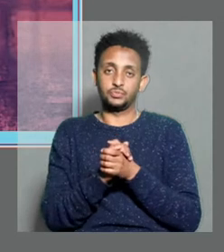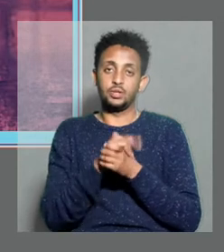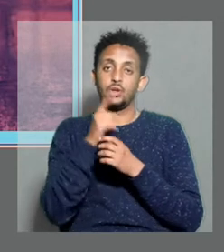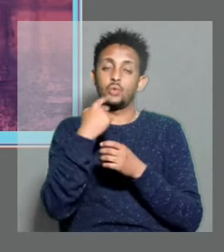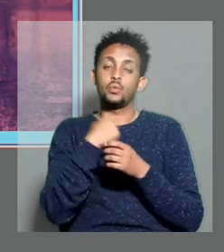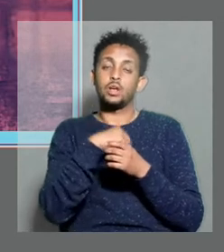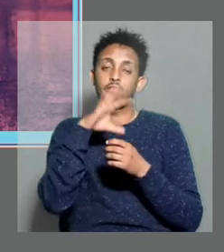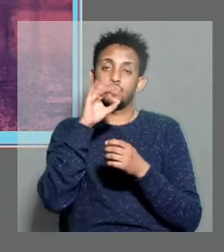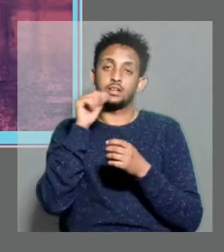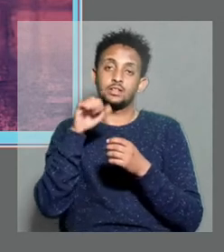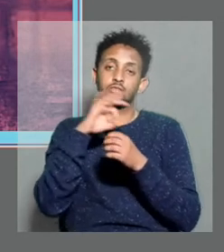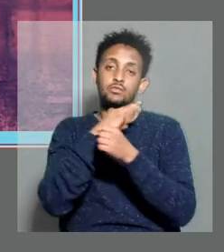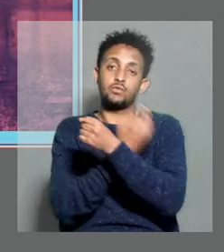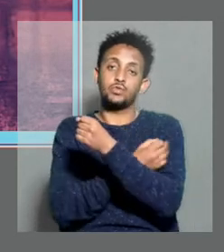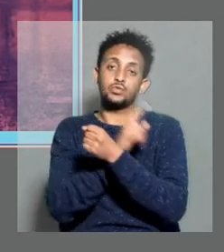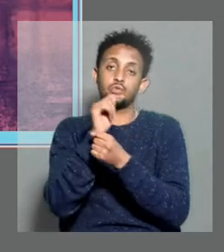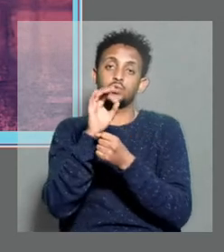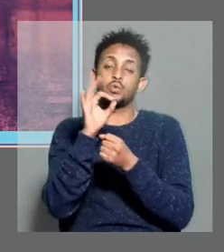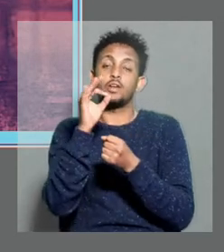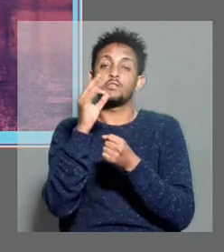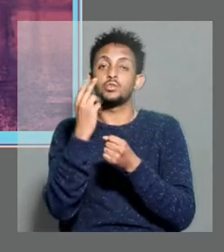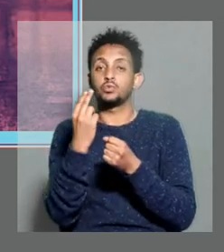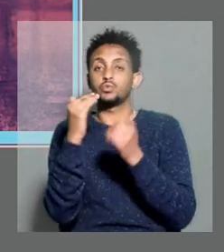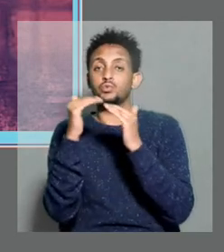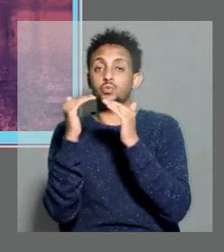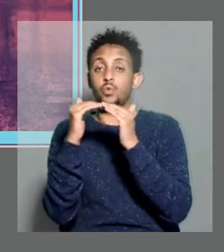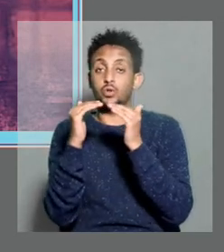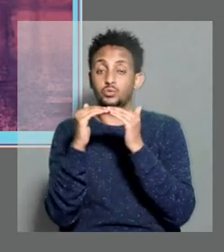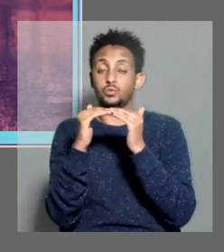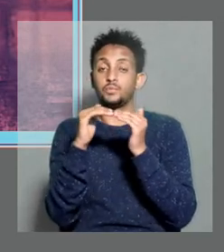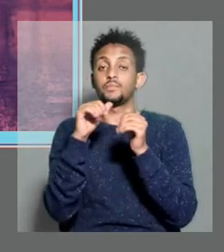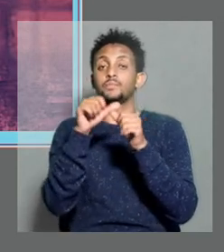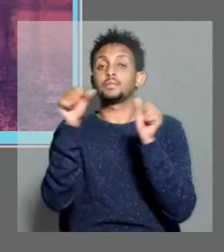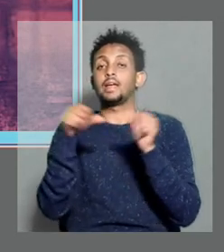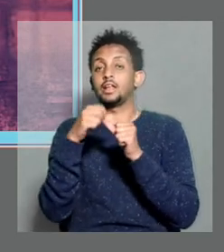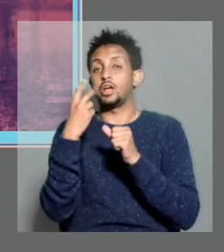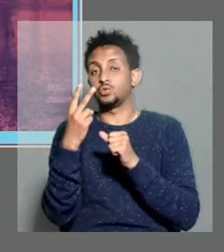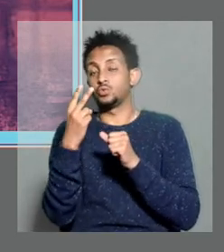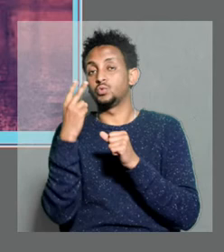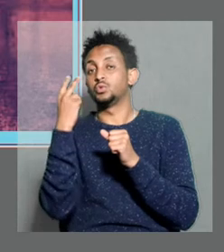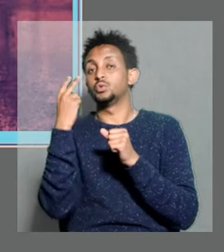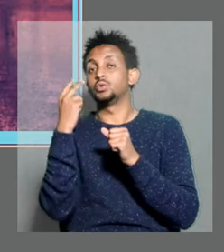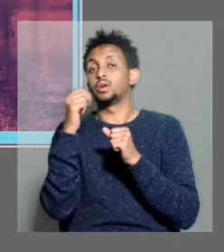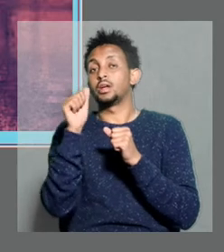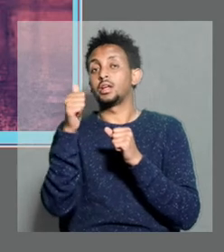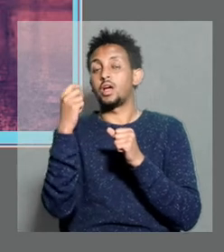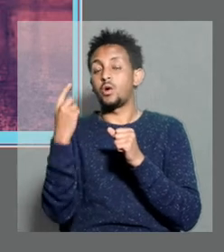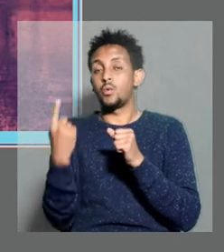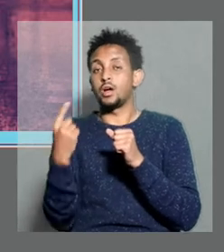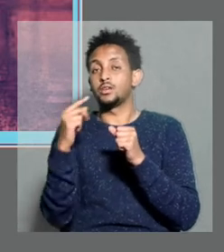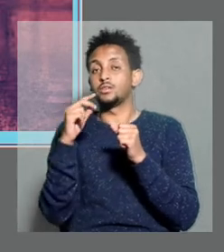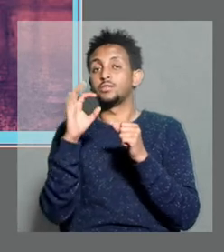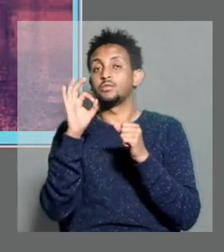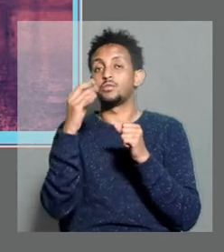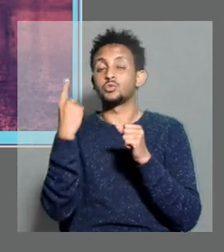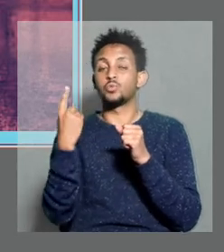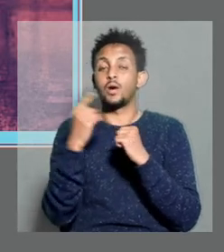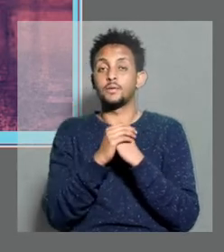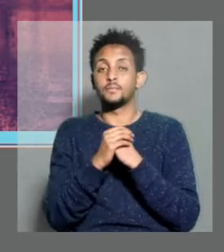You can find that force 2, F2, is equal to area 2 to area 1 times force